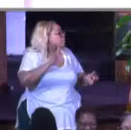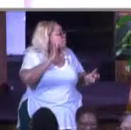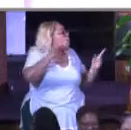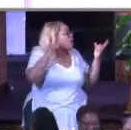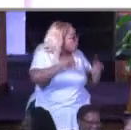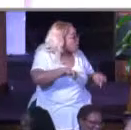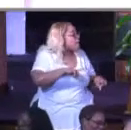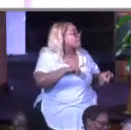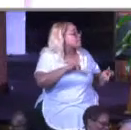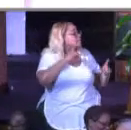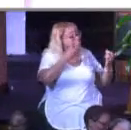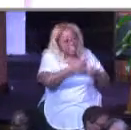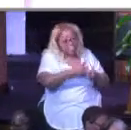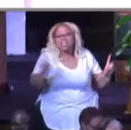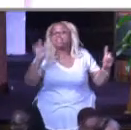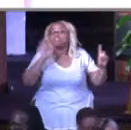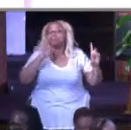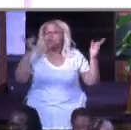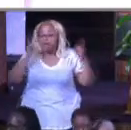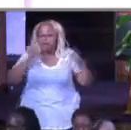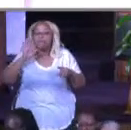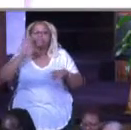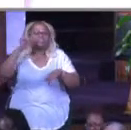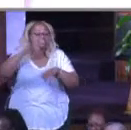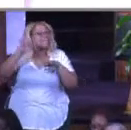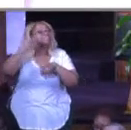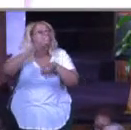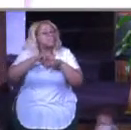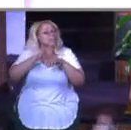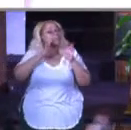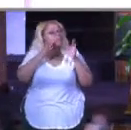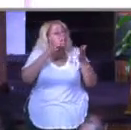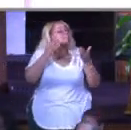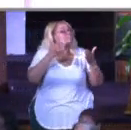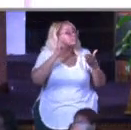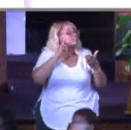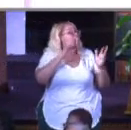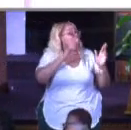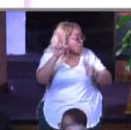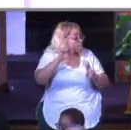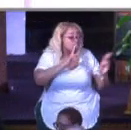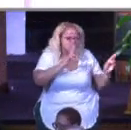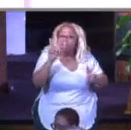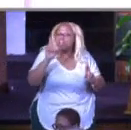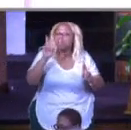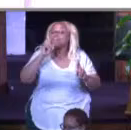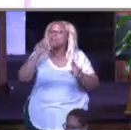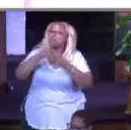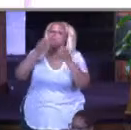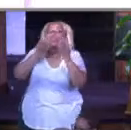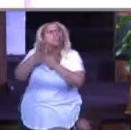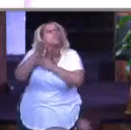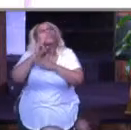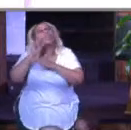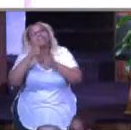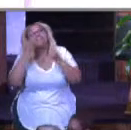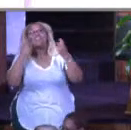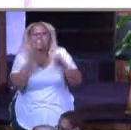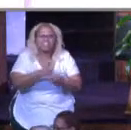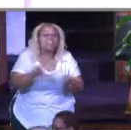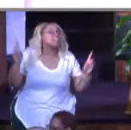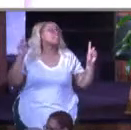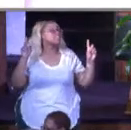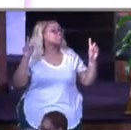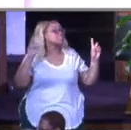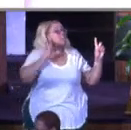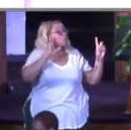It's just a matter of time. Deliverance is coming. It's just a matter of time. It's just a matter of time. Get ready. Get ready for your breakthrough. Get ready for your